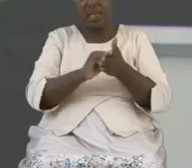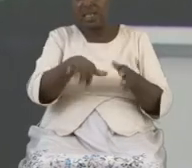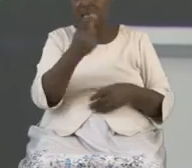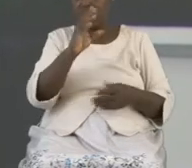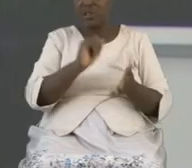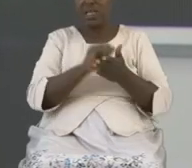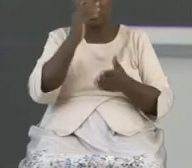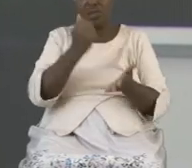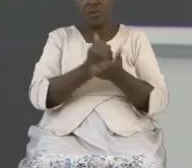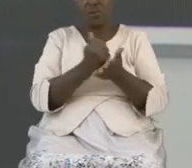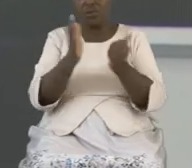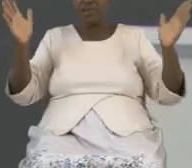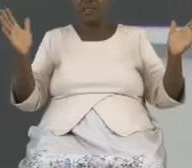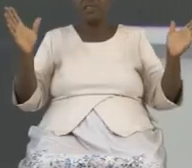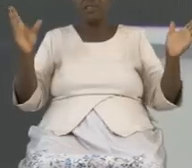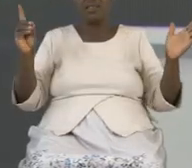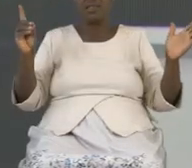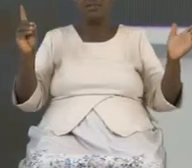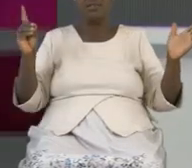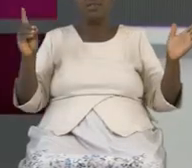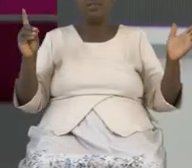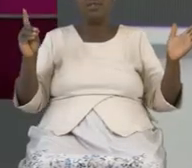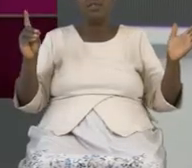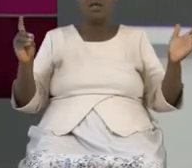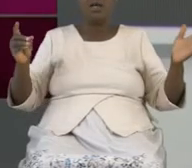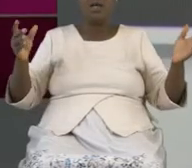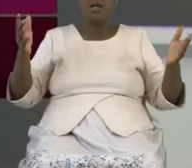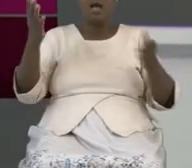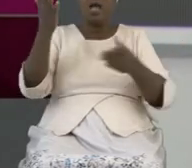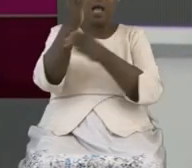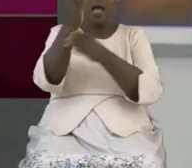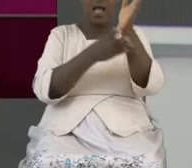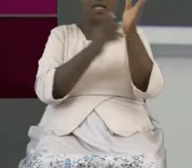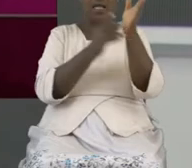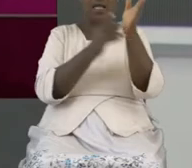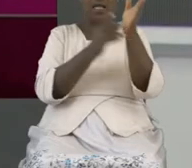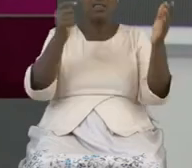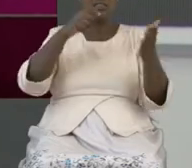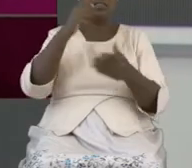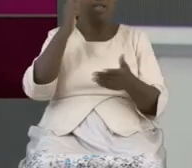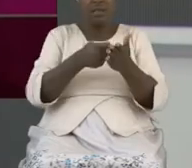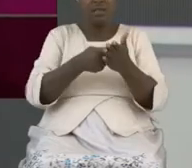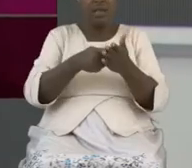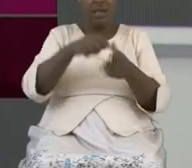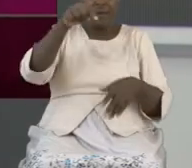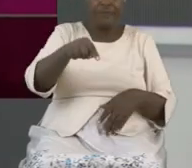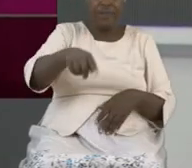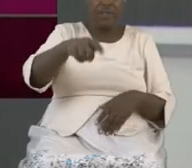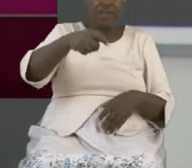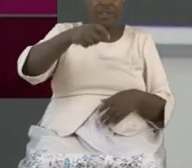crucified, hands nailed, feet nailed,